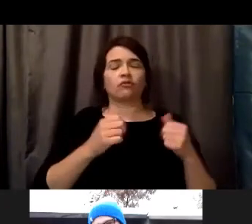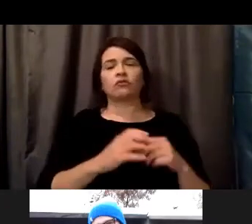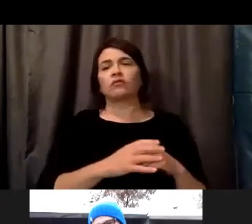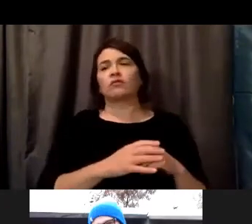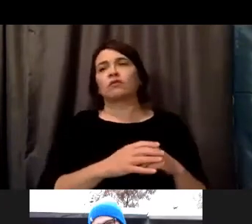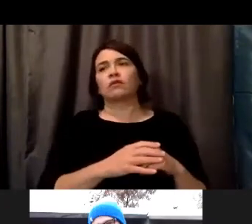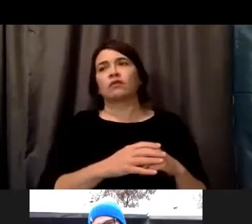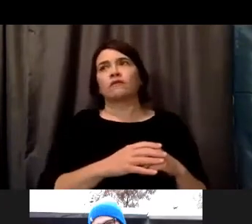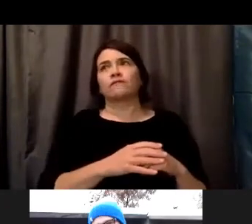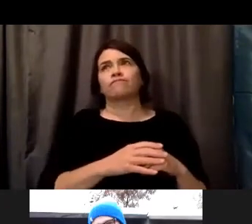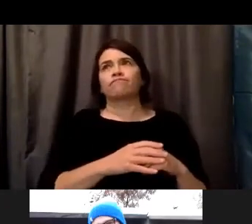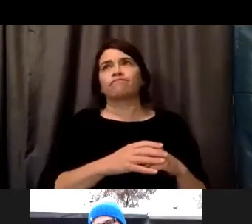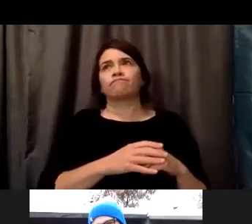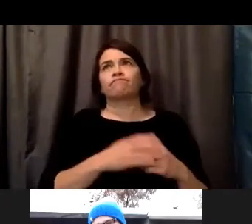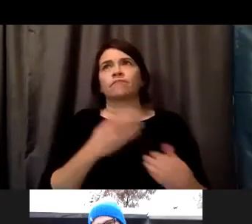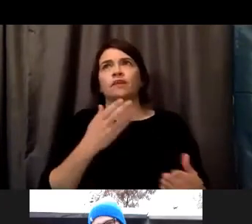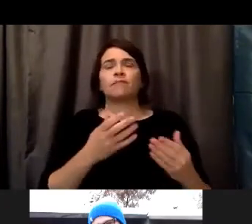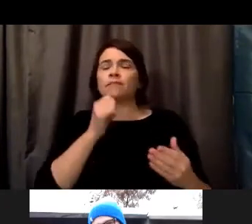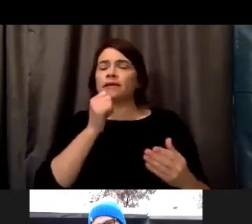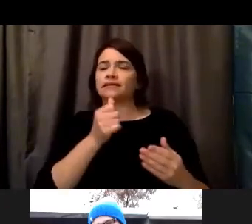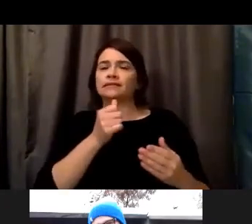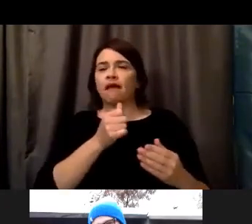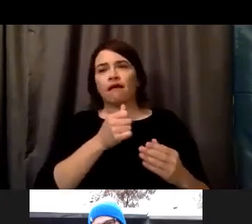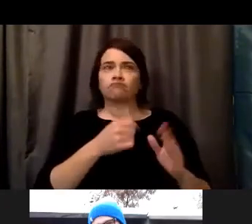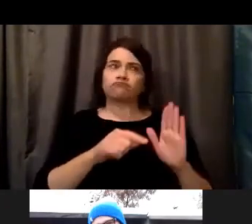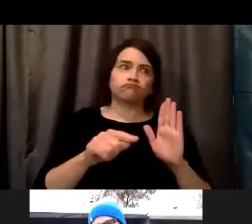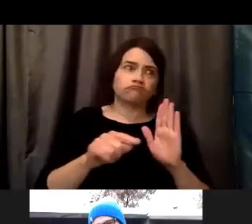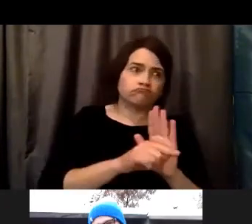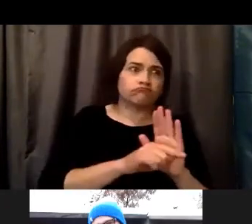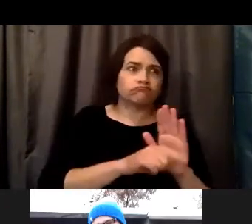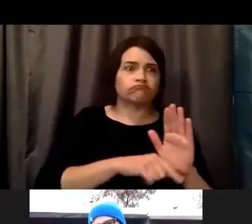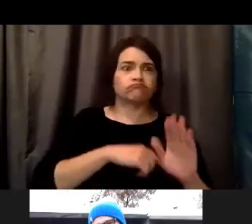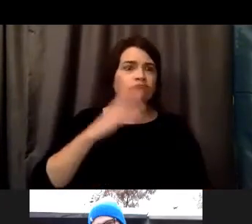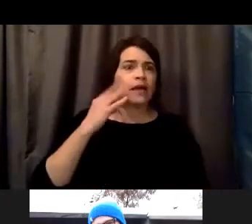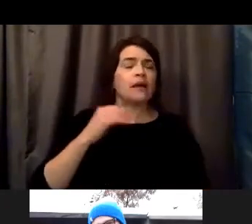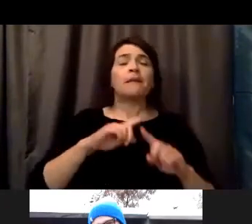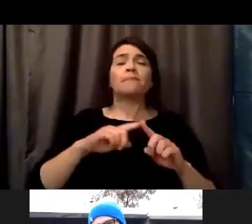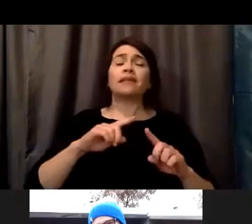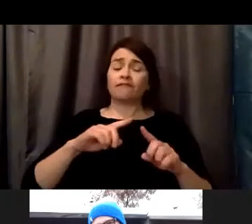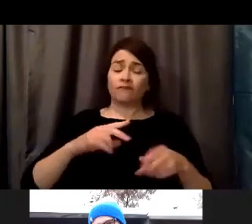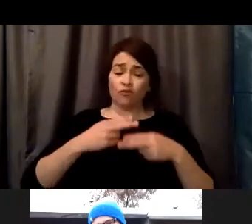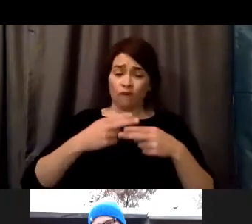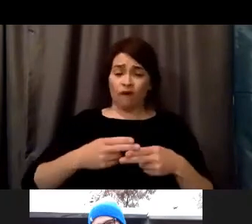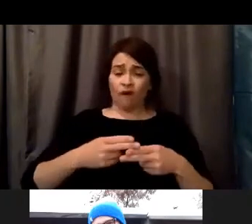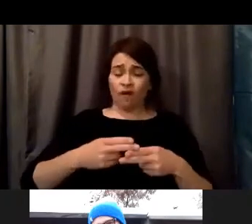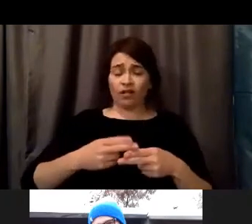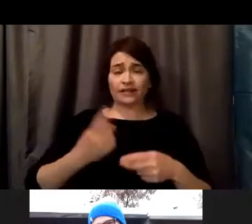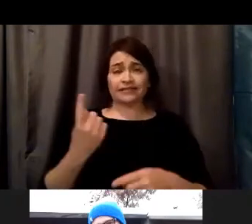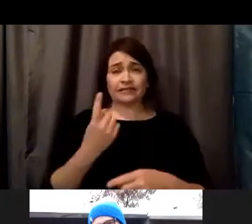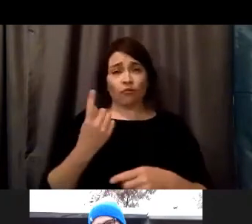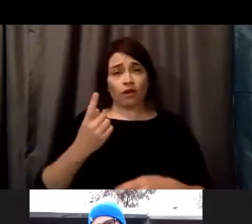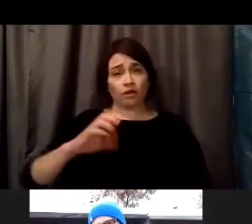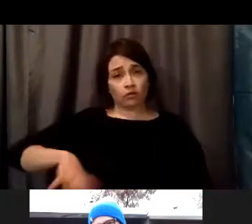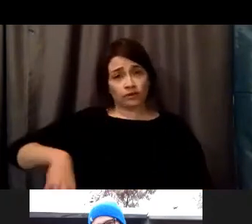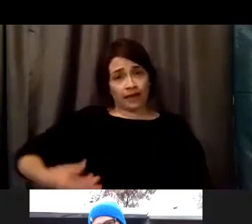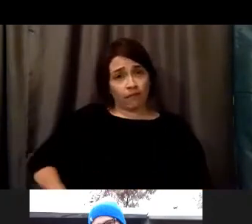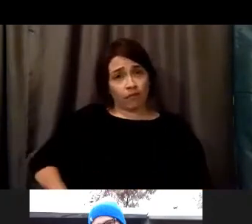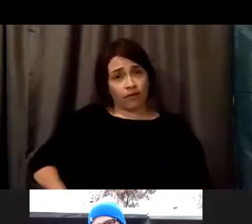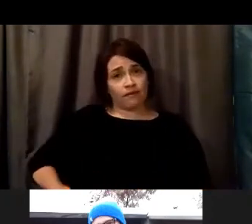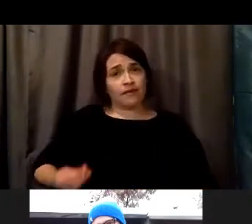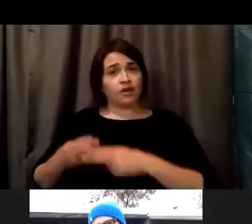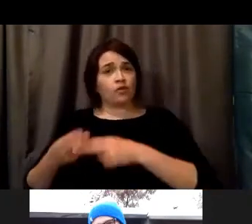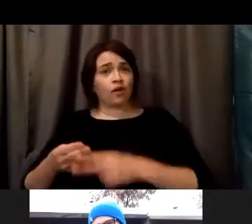35 and up age group. But to call a Cambodian a Vietnamese, or to call a Cambodian a